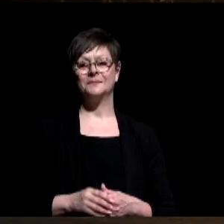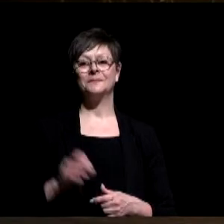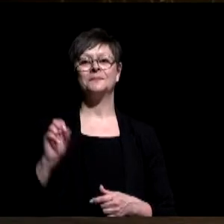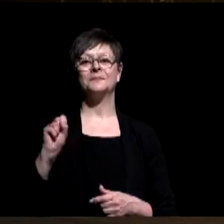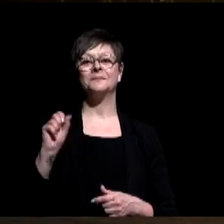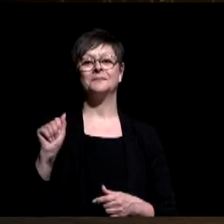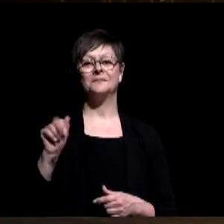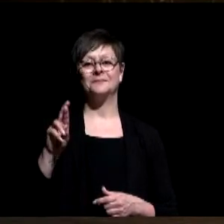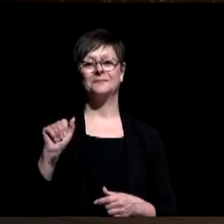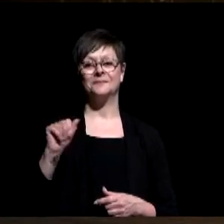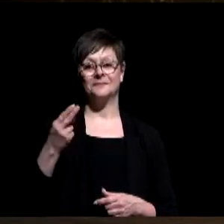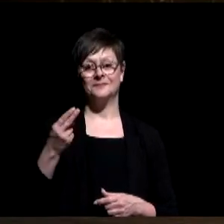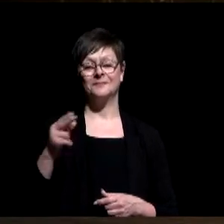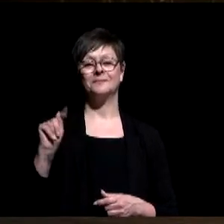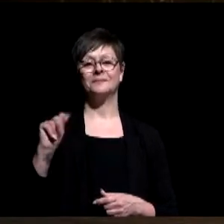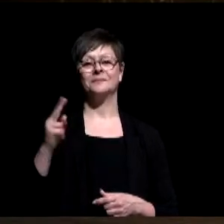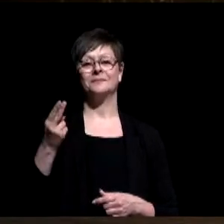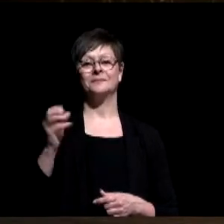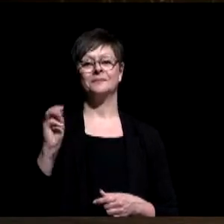Sarah Thompson.